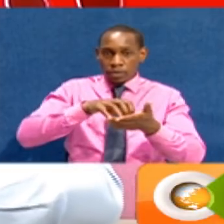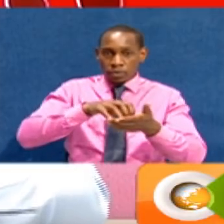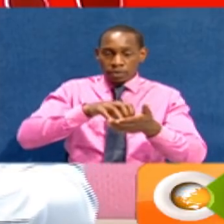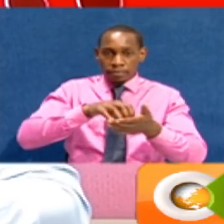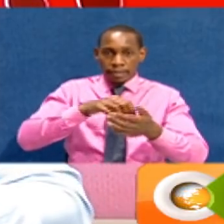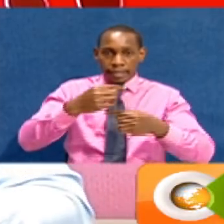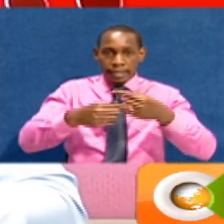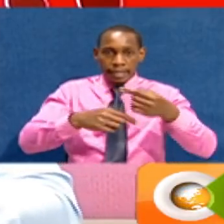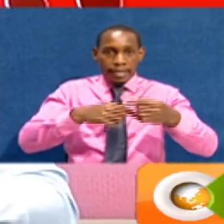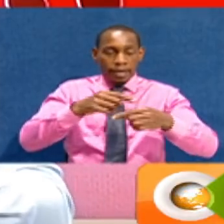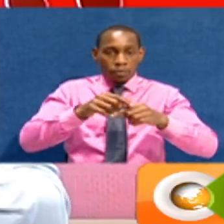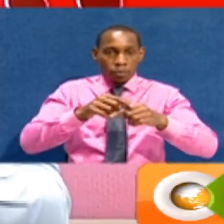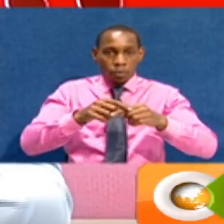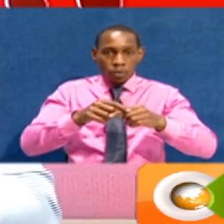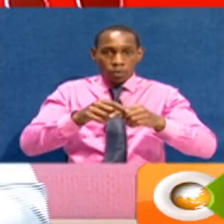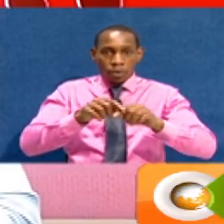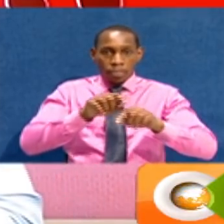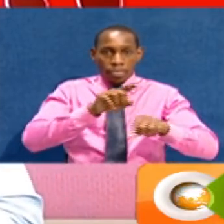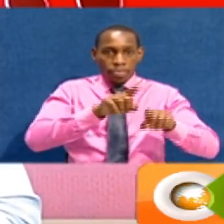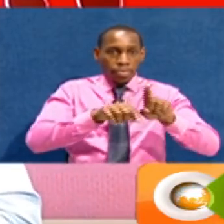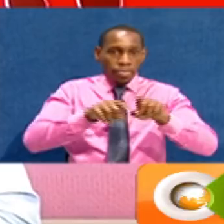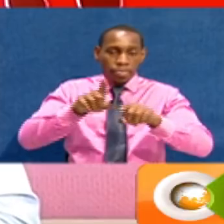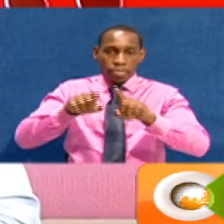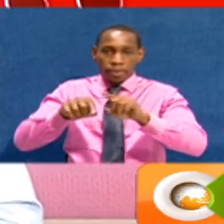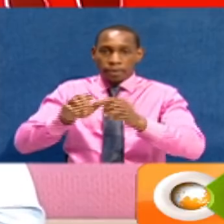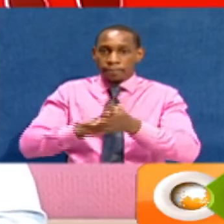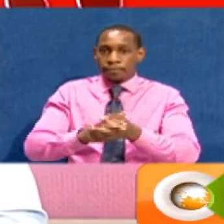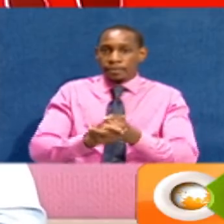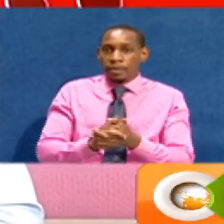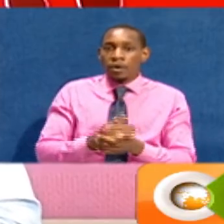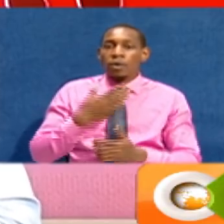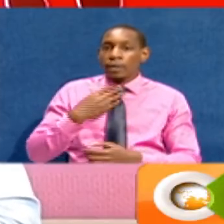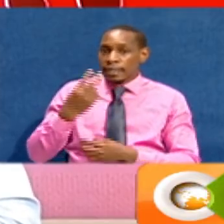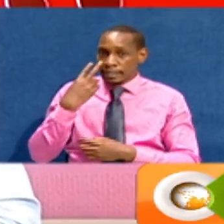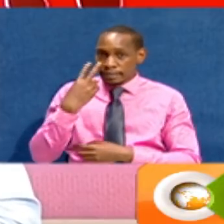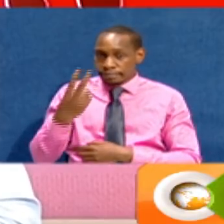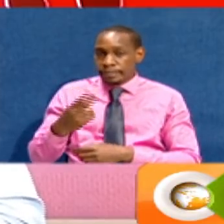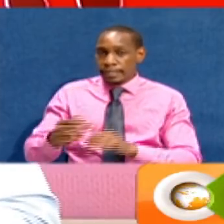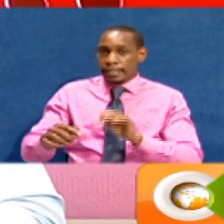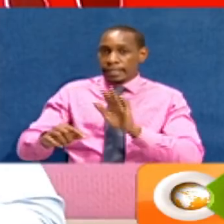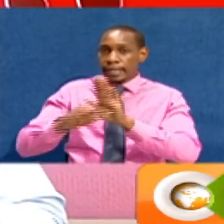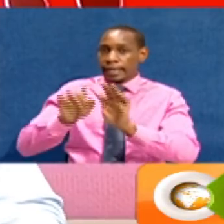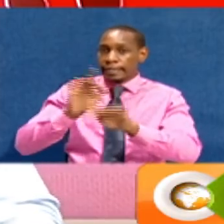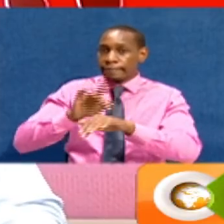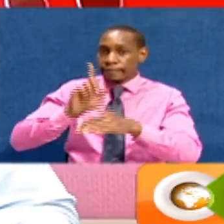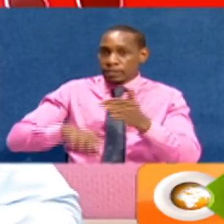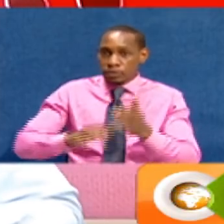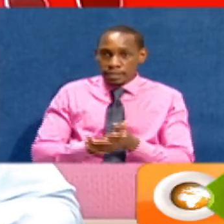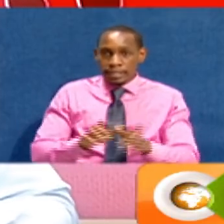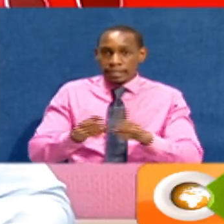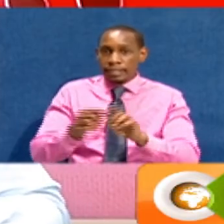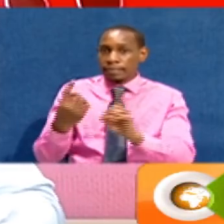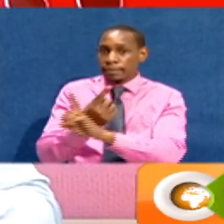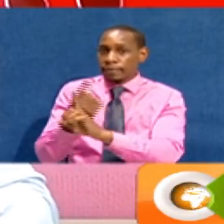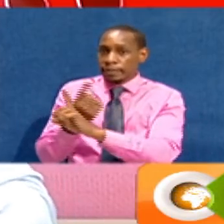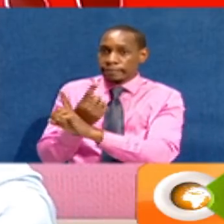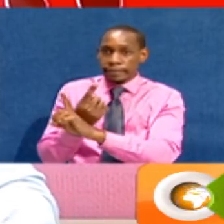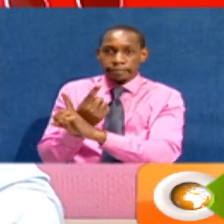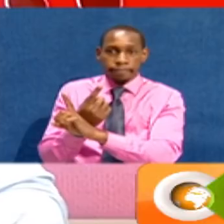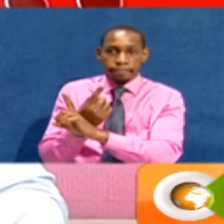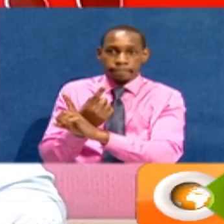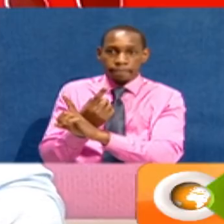We are all trying to see what are the side effects, and we have very different reports